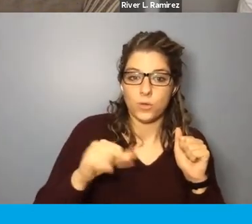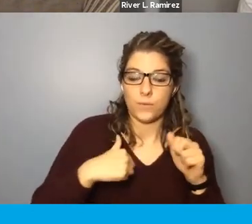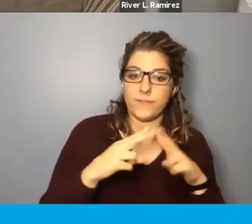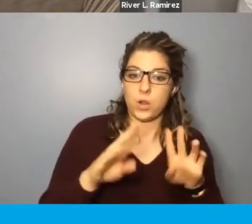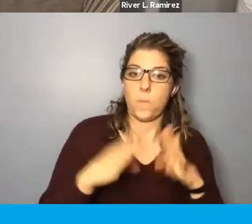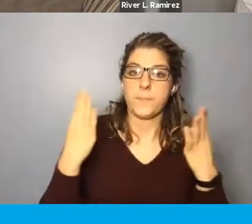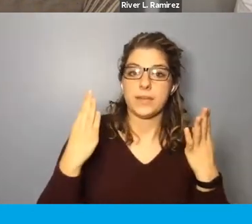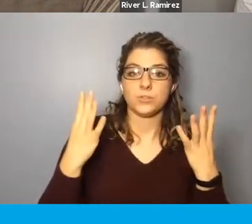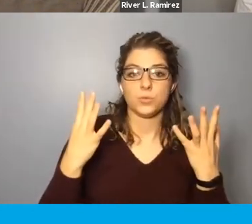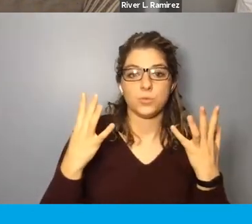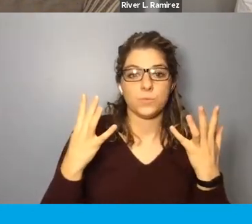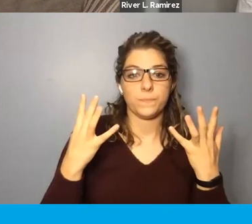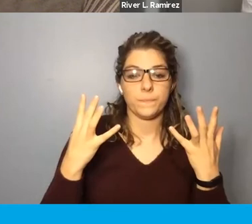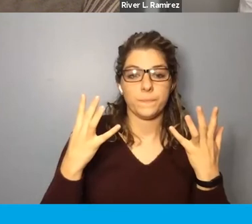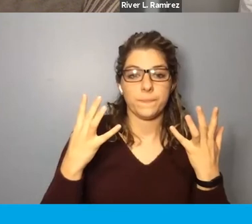open to